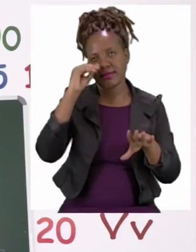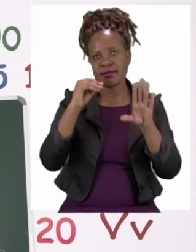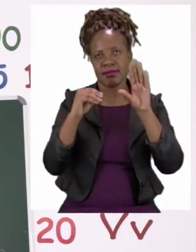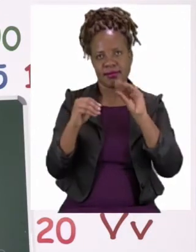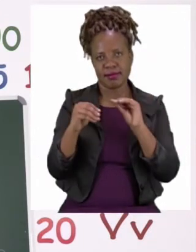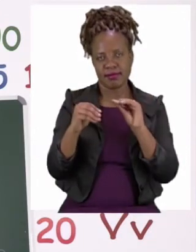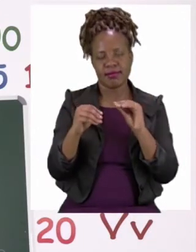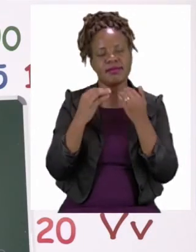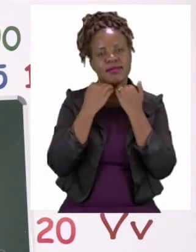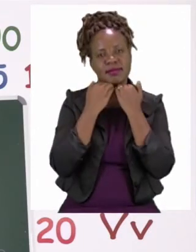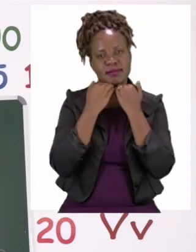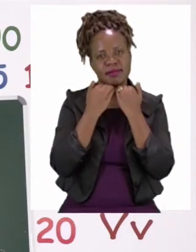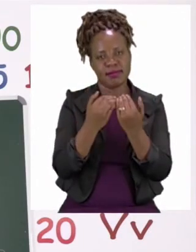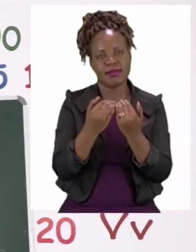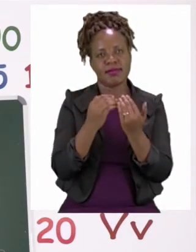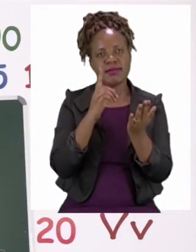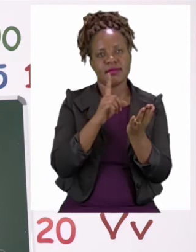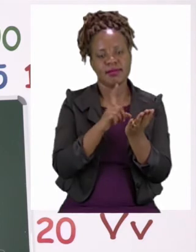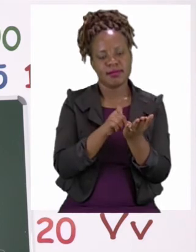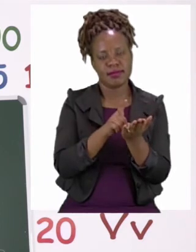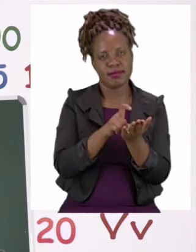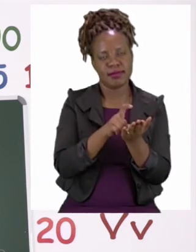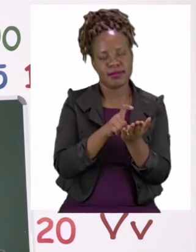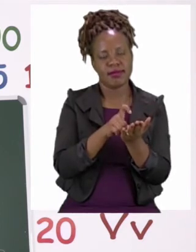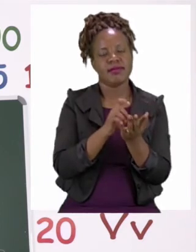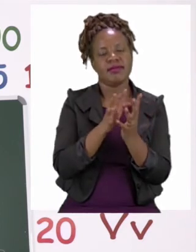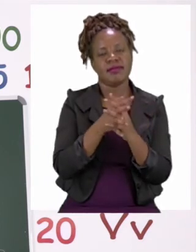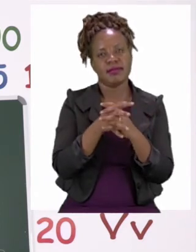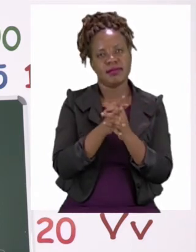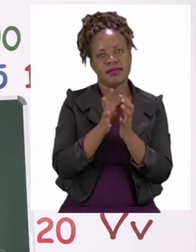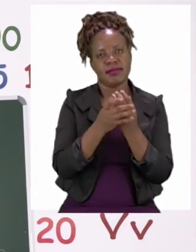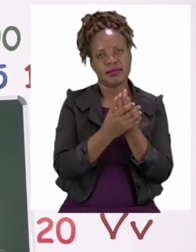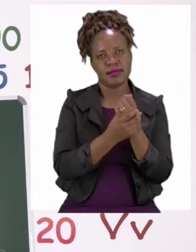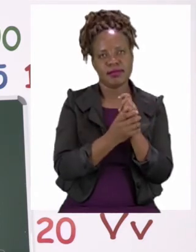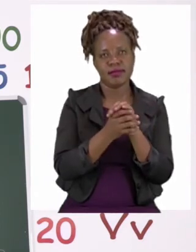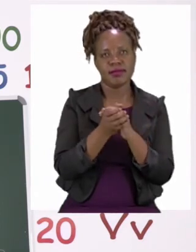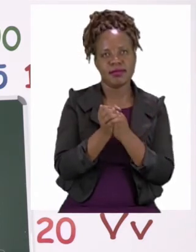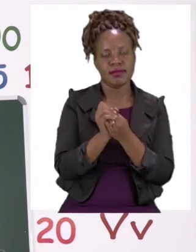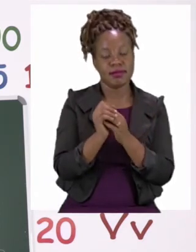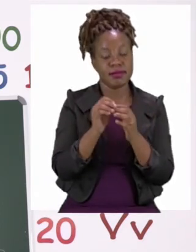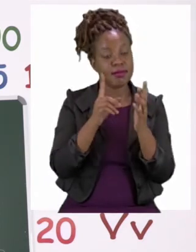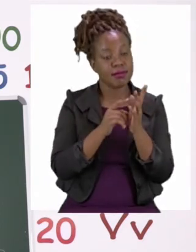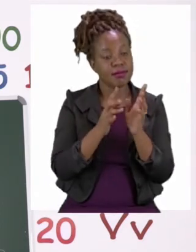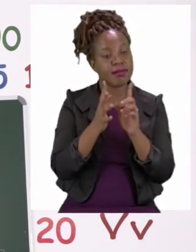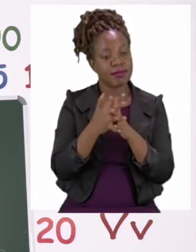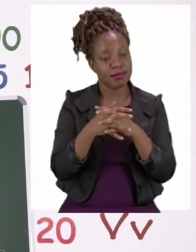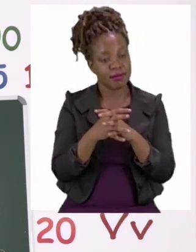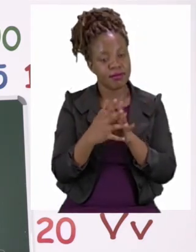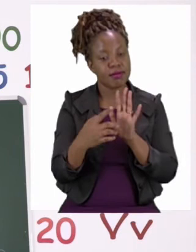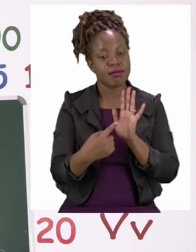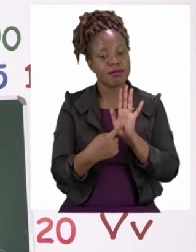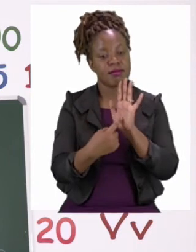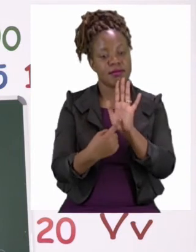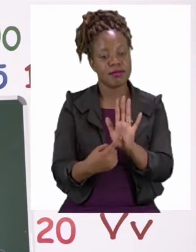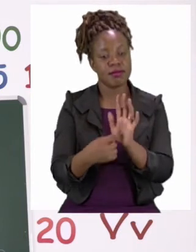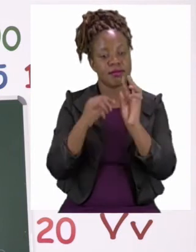us to sanitize. Remember, when you are sanitizing, we are showing the world that we are